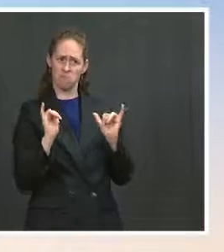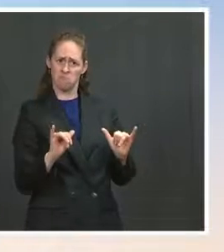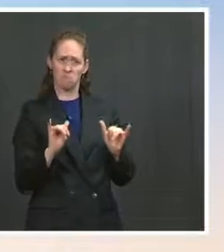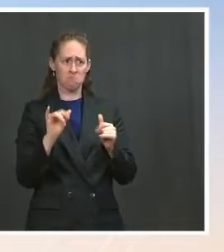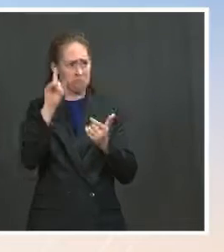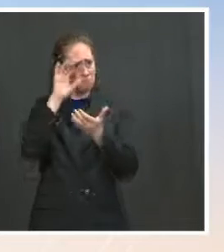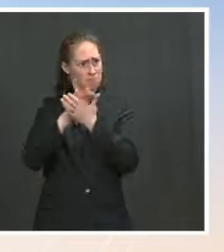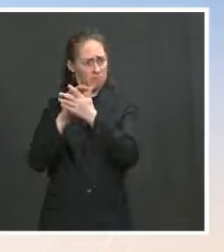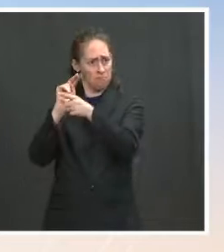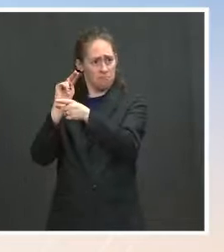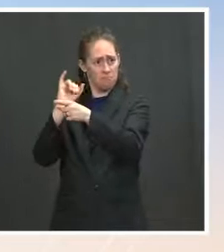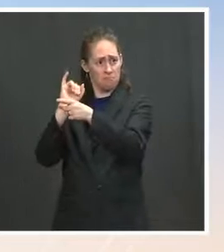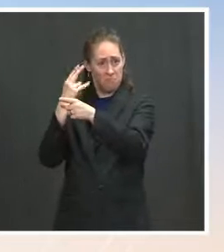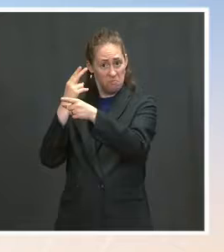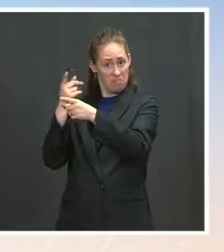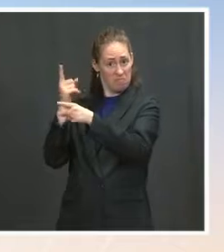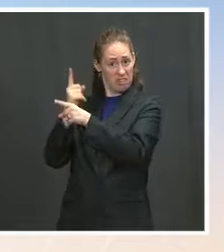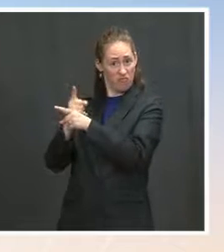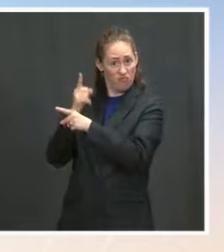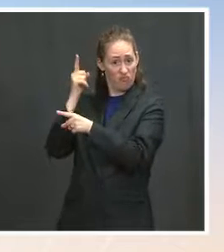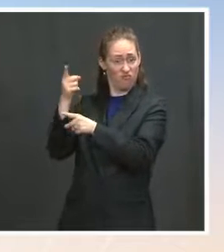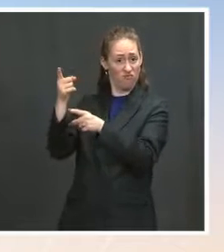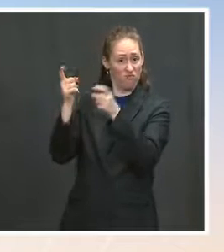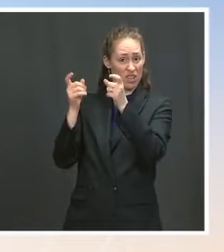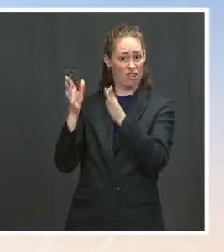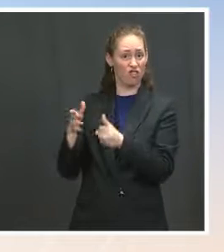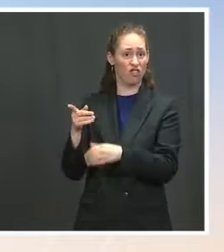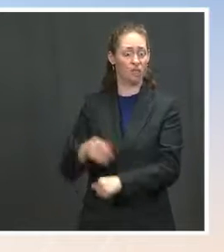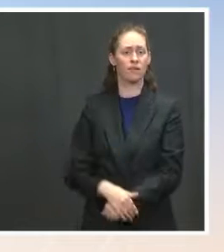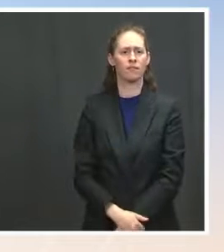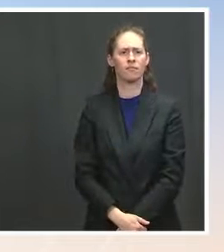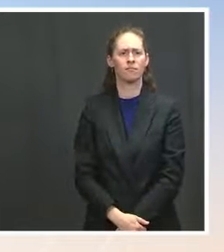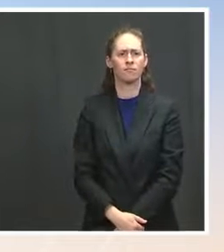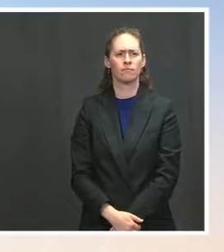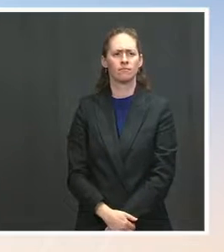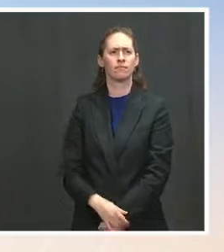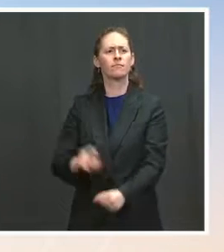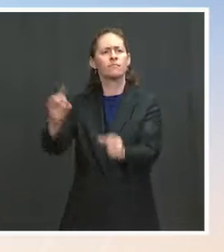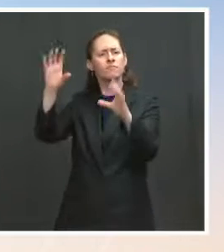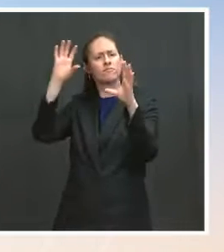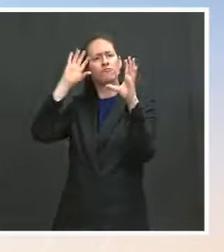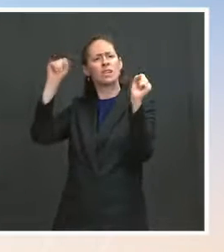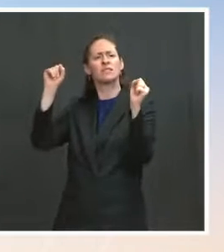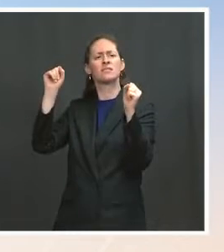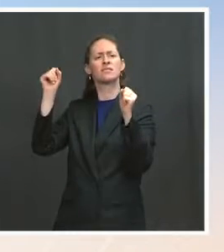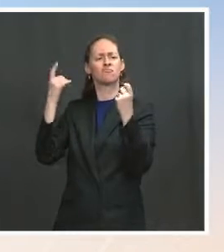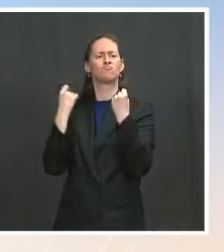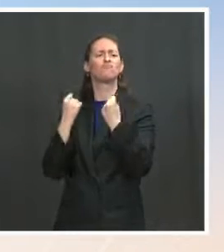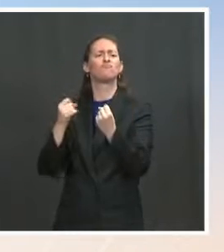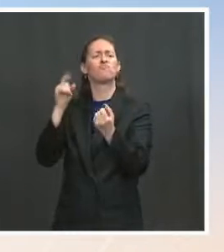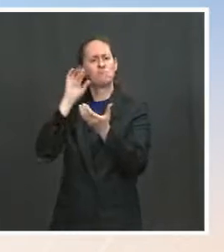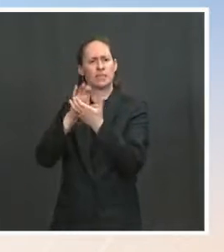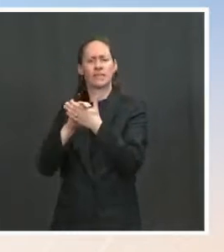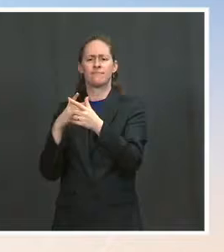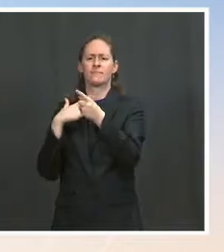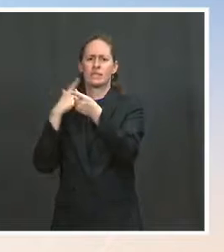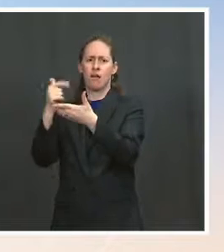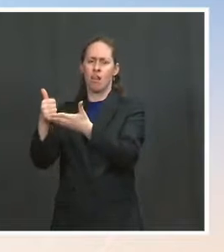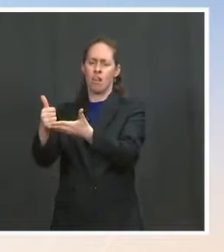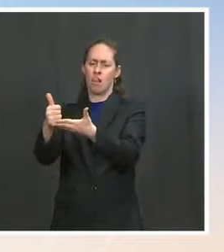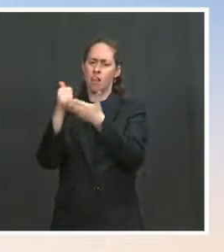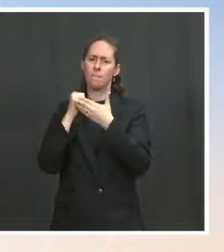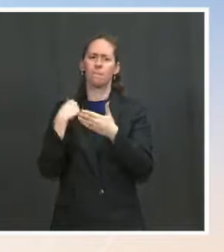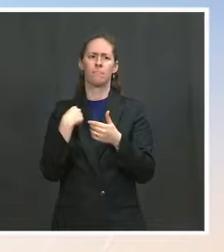and the administration feel that Dr. Fauci has played an incredible role in getting the pandemic under control, being